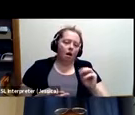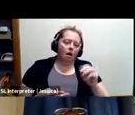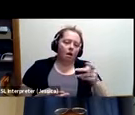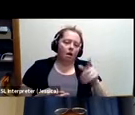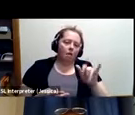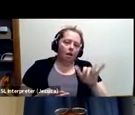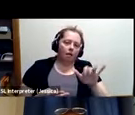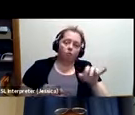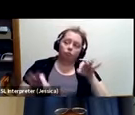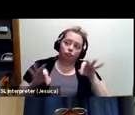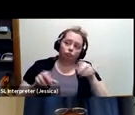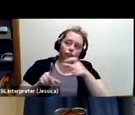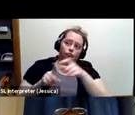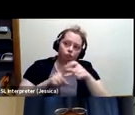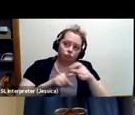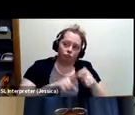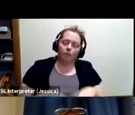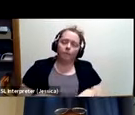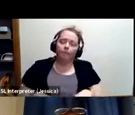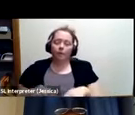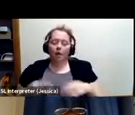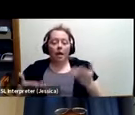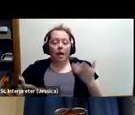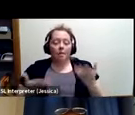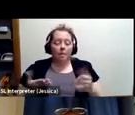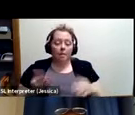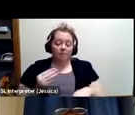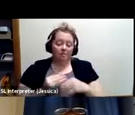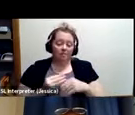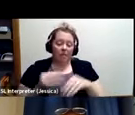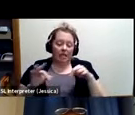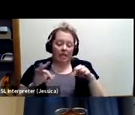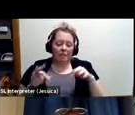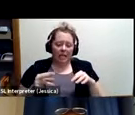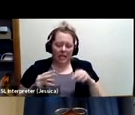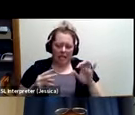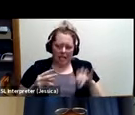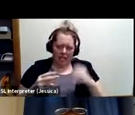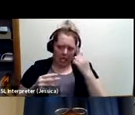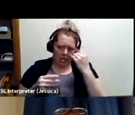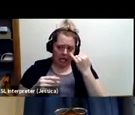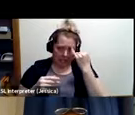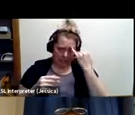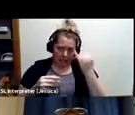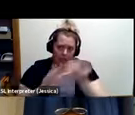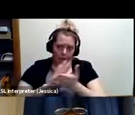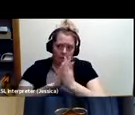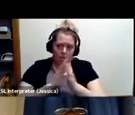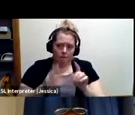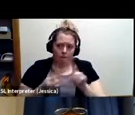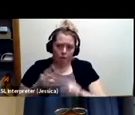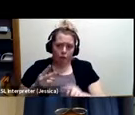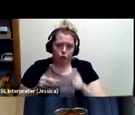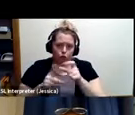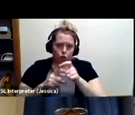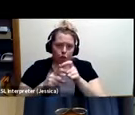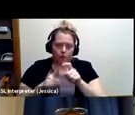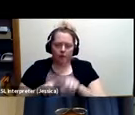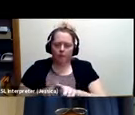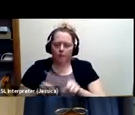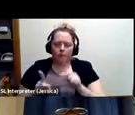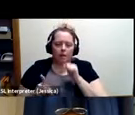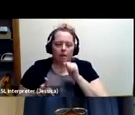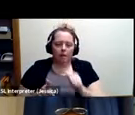falling into this idea of a savior mentality? So that loaded question is coming to you,